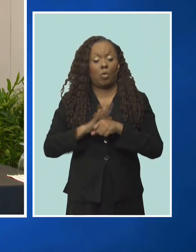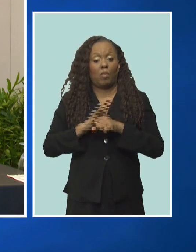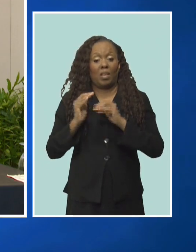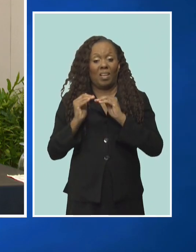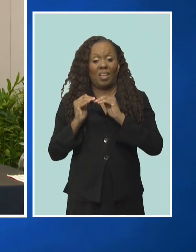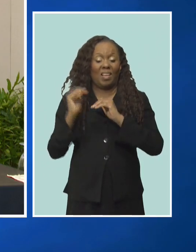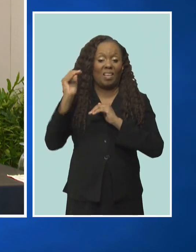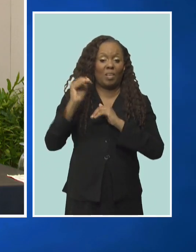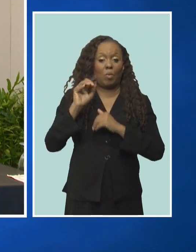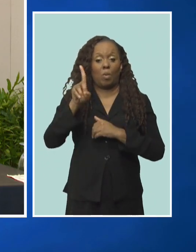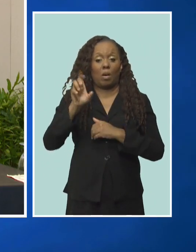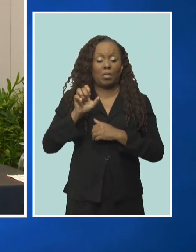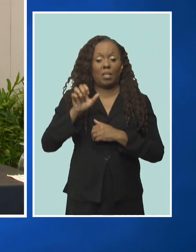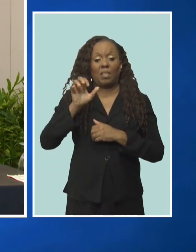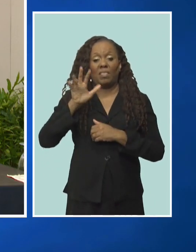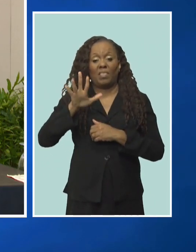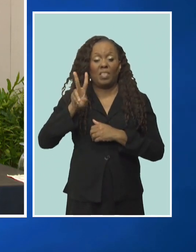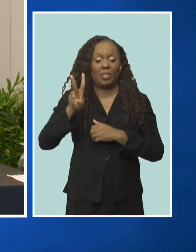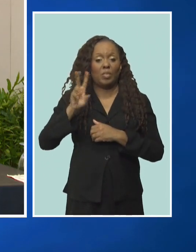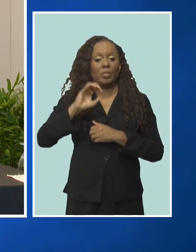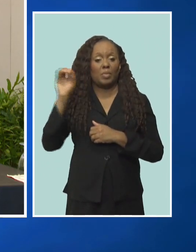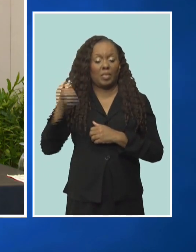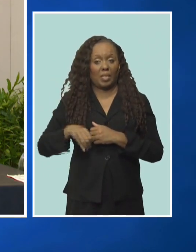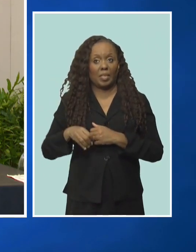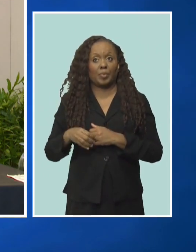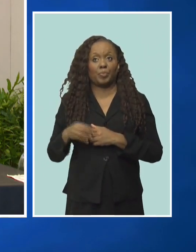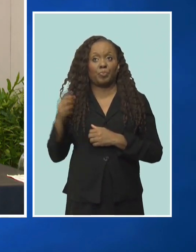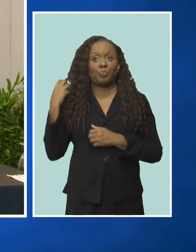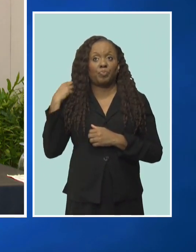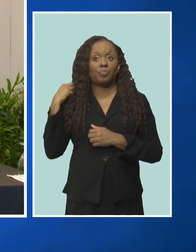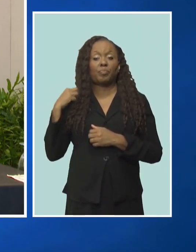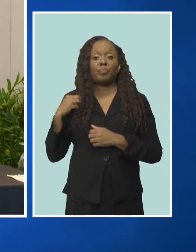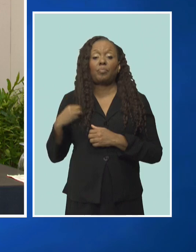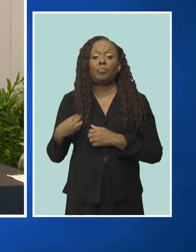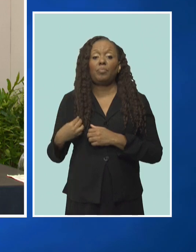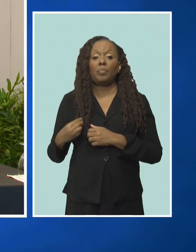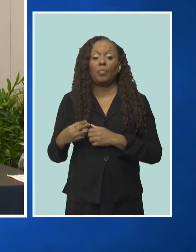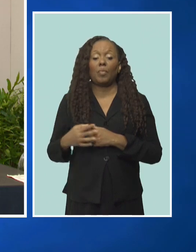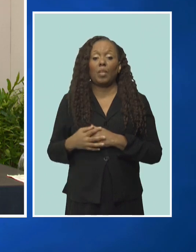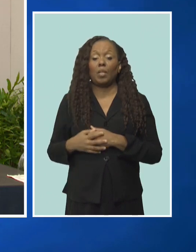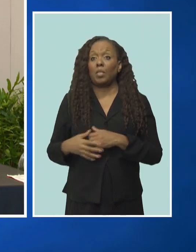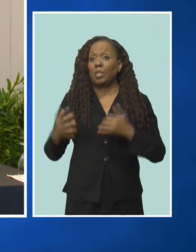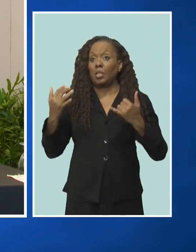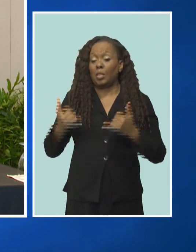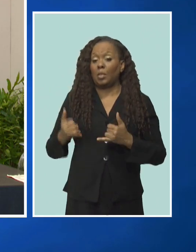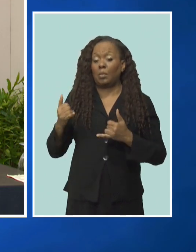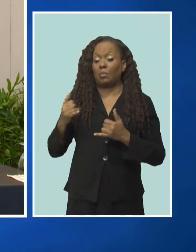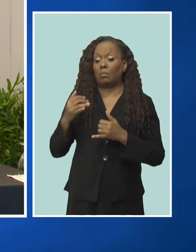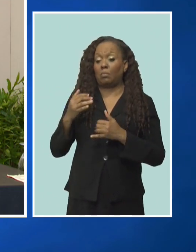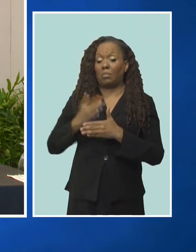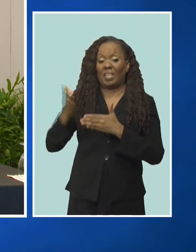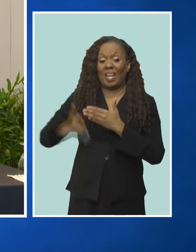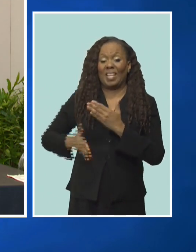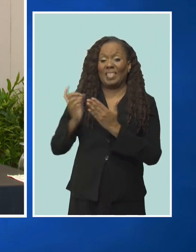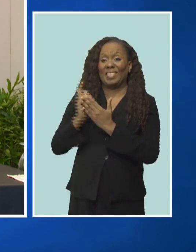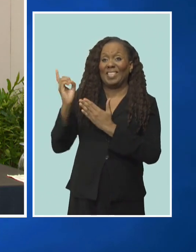to 152%, as you would recall. It is back down now at the end of December last year